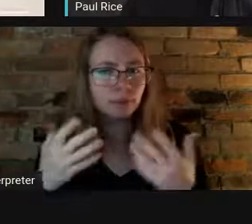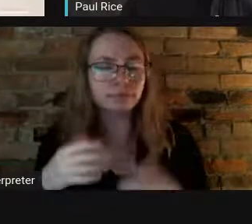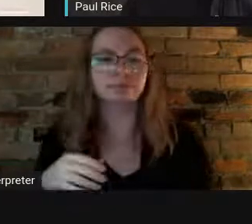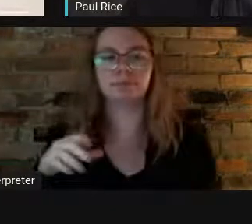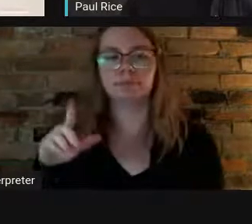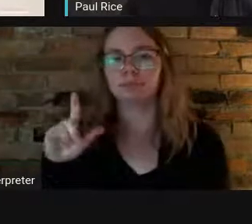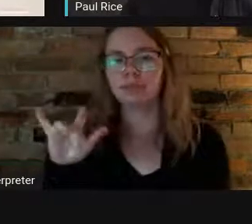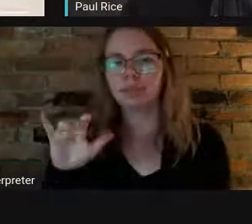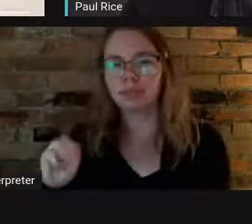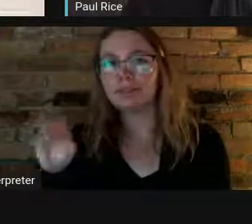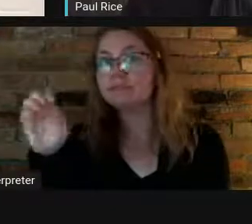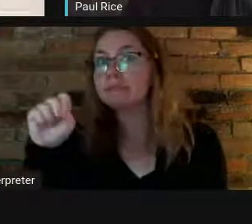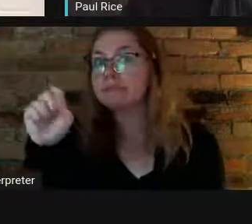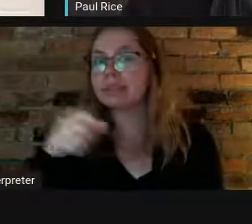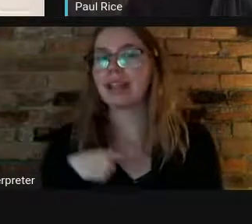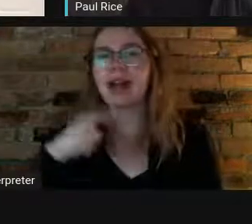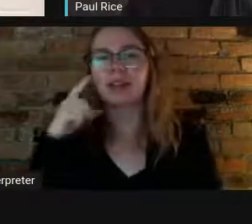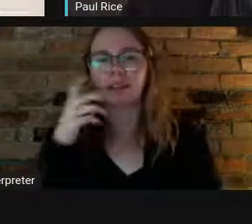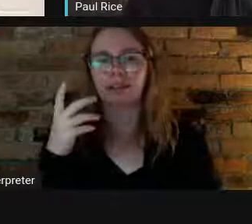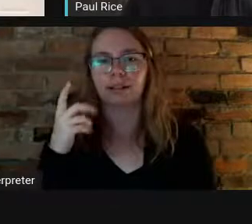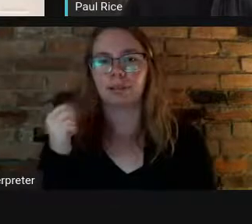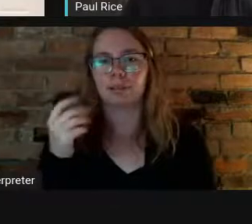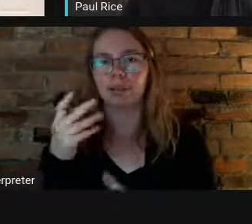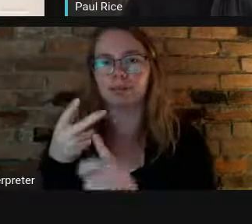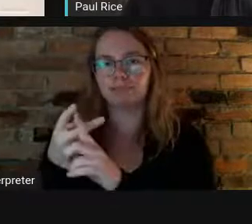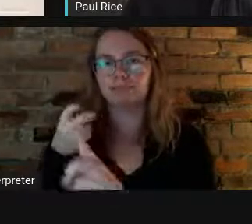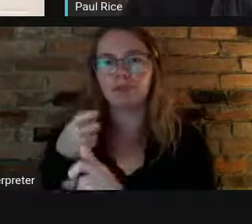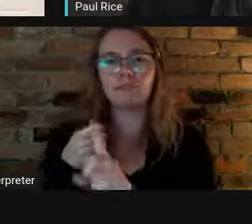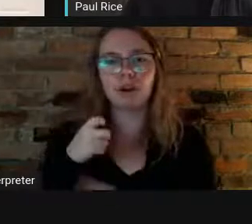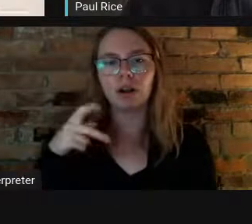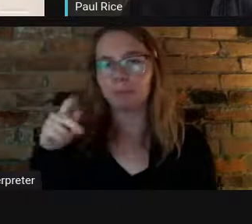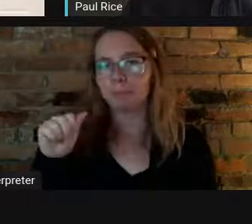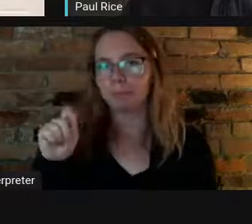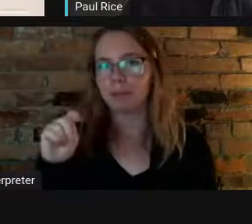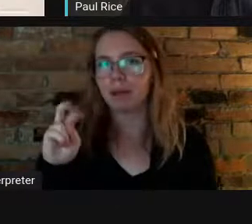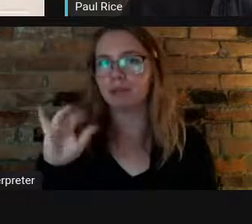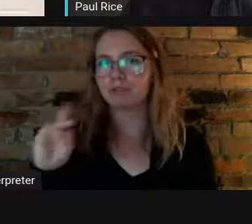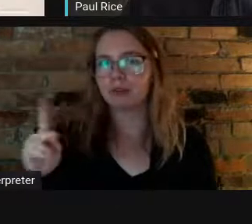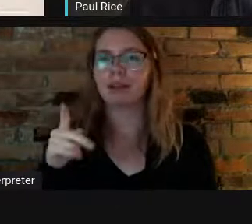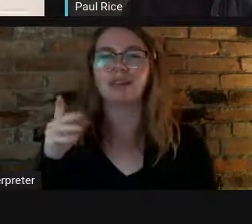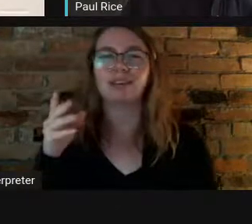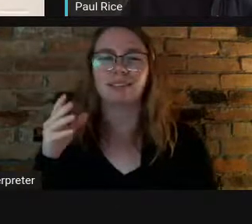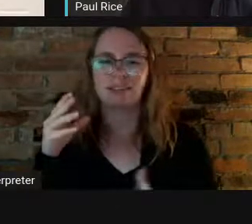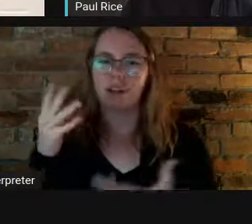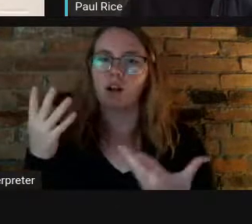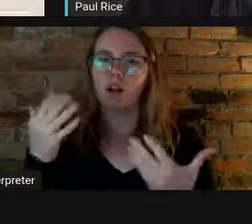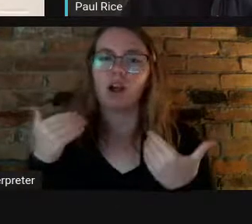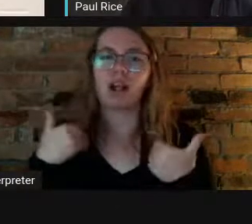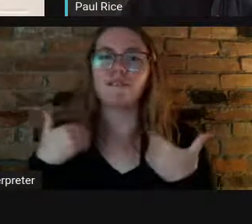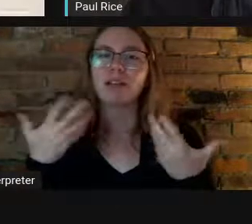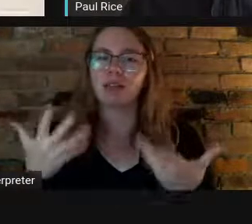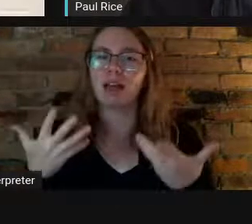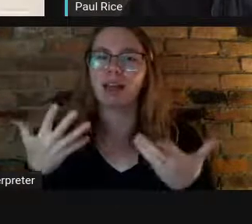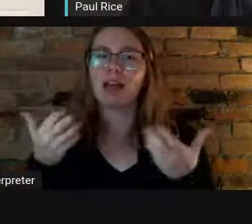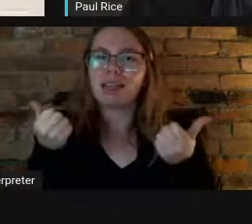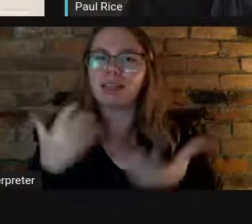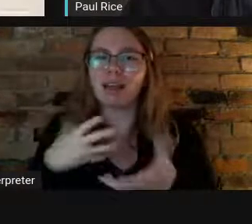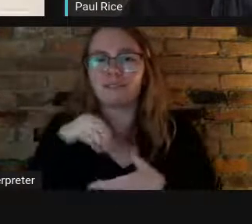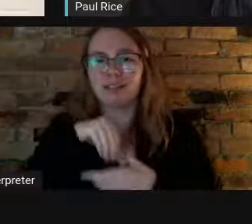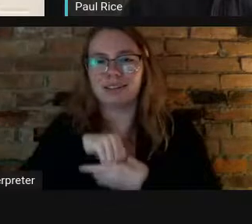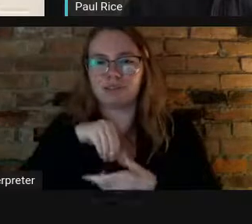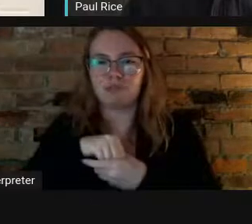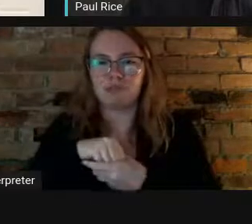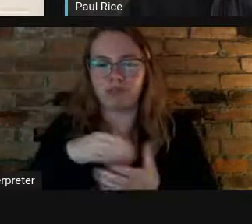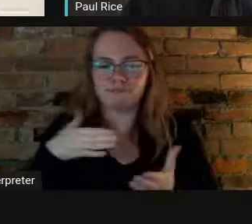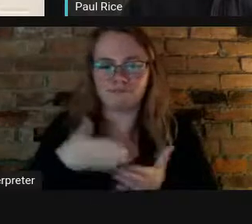on Patrick's point a little bit, there's a lot of internalized homophobia. And also Russia is really a